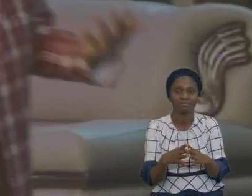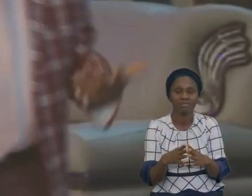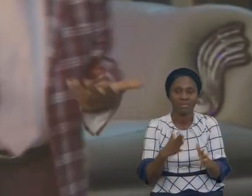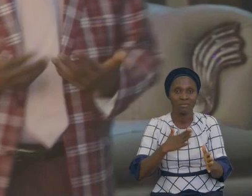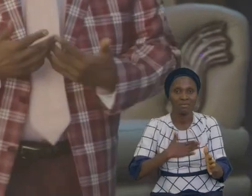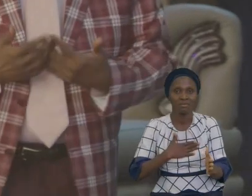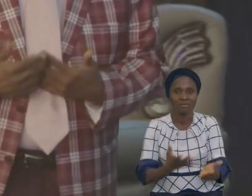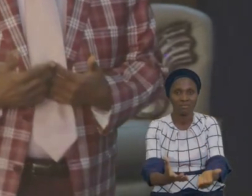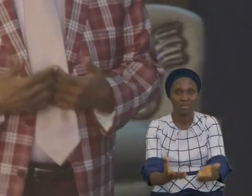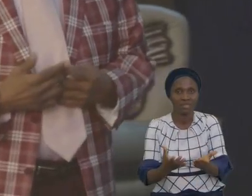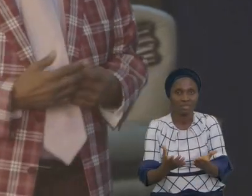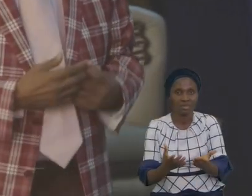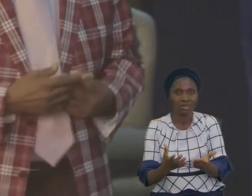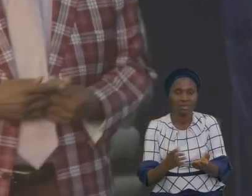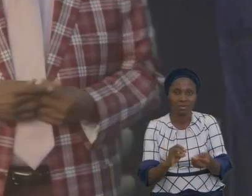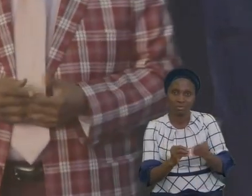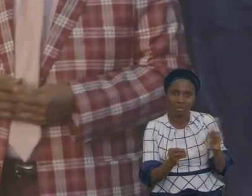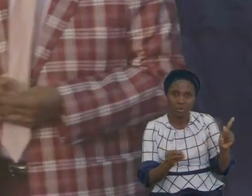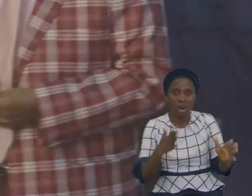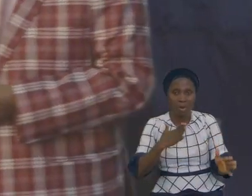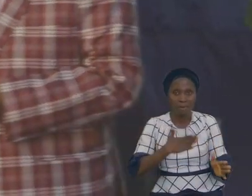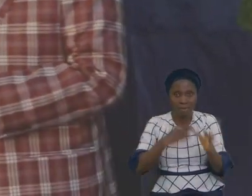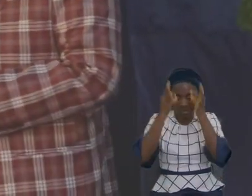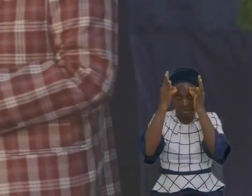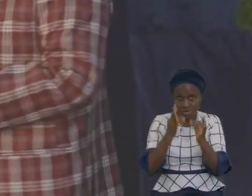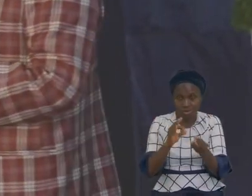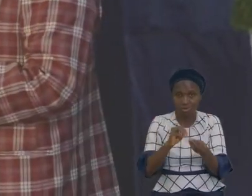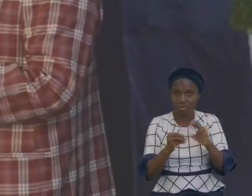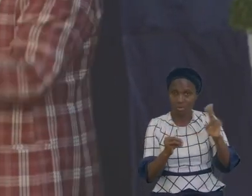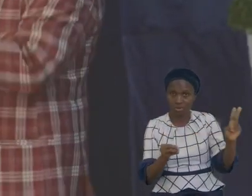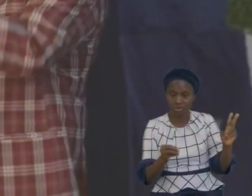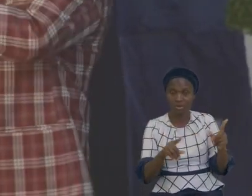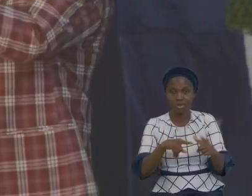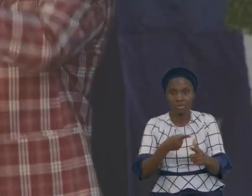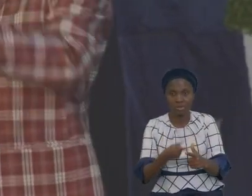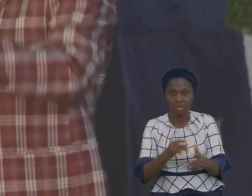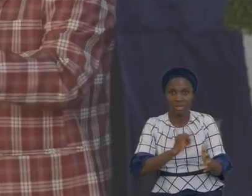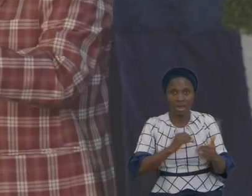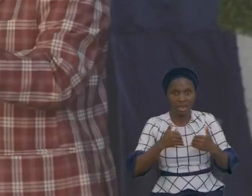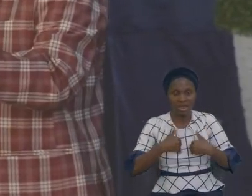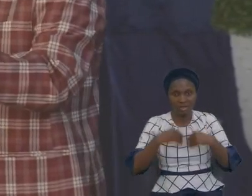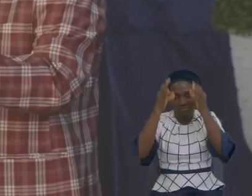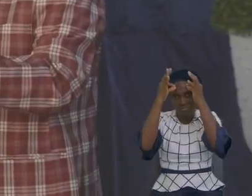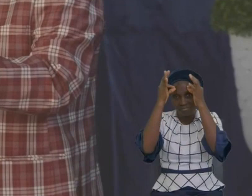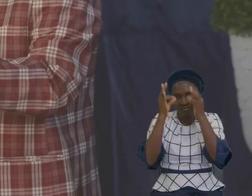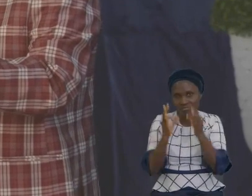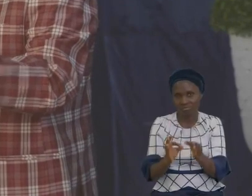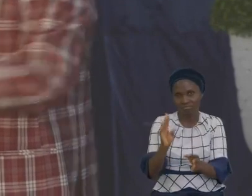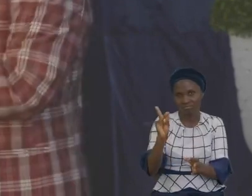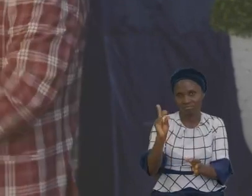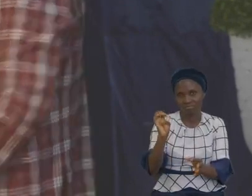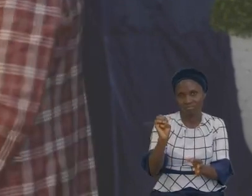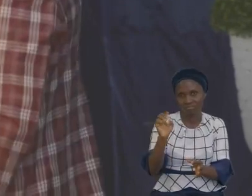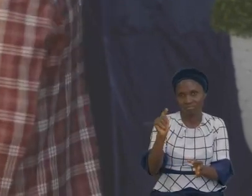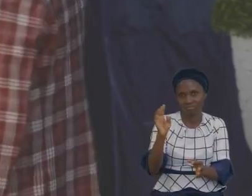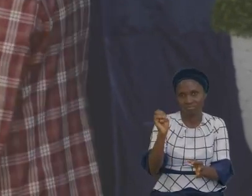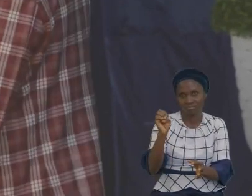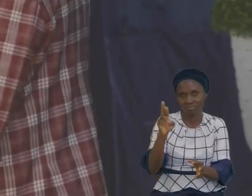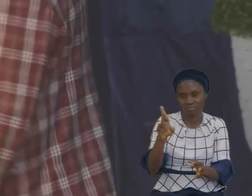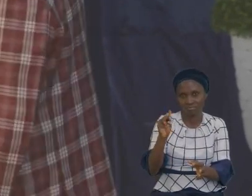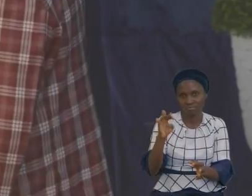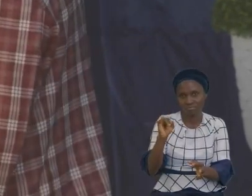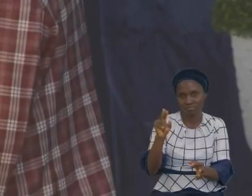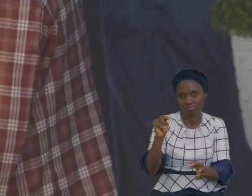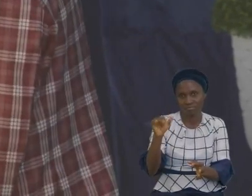have determination. Many things will come in life that will try